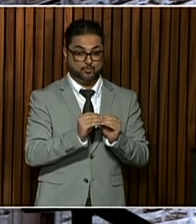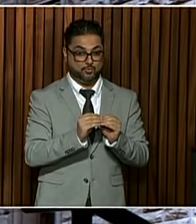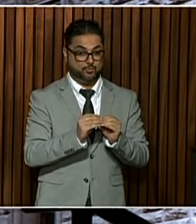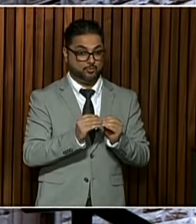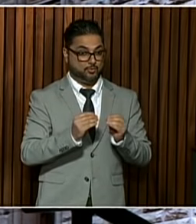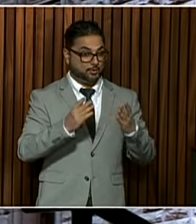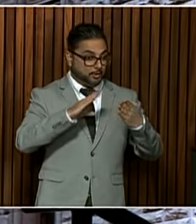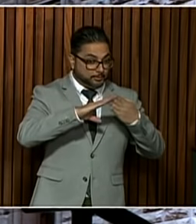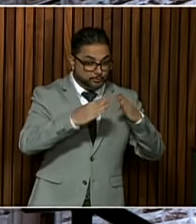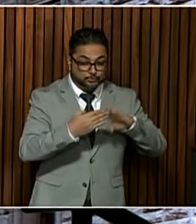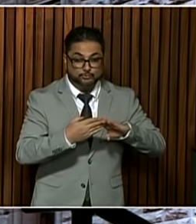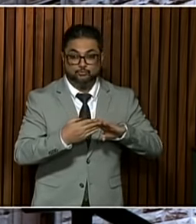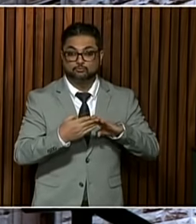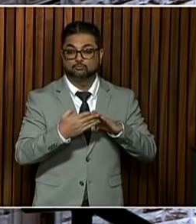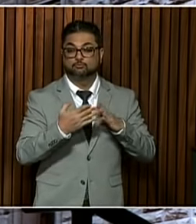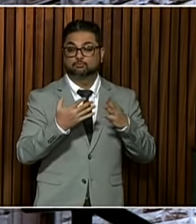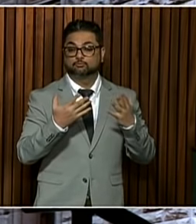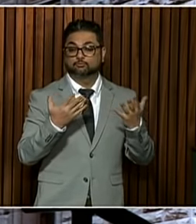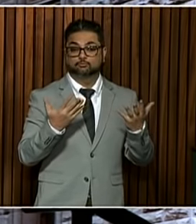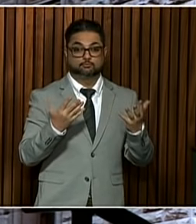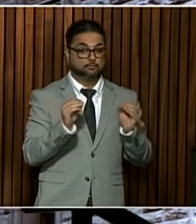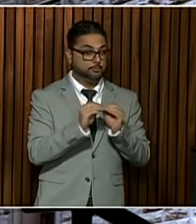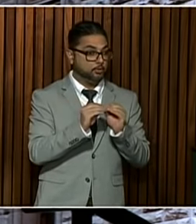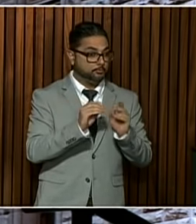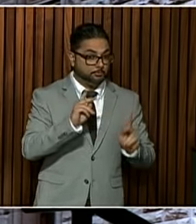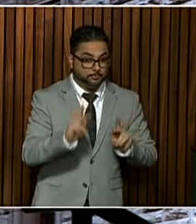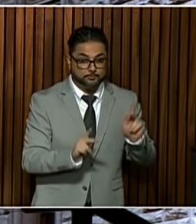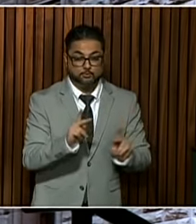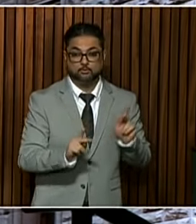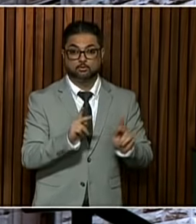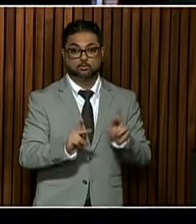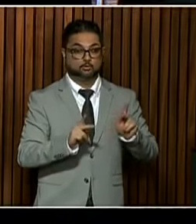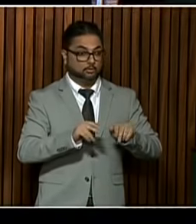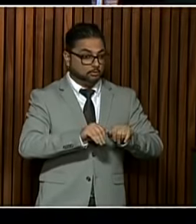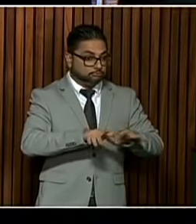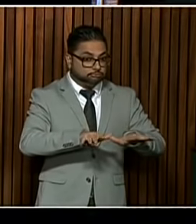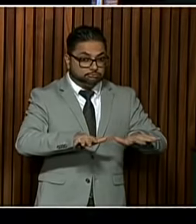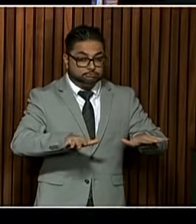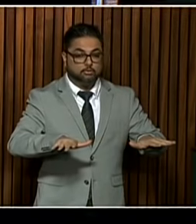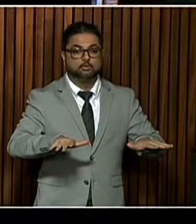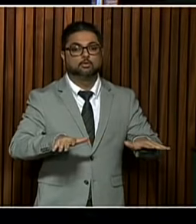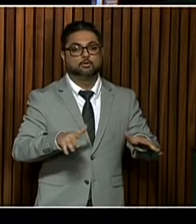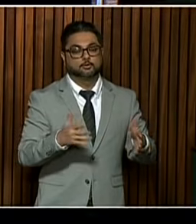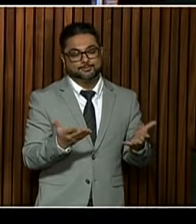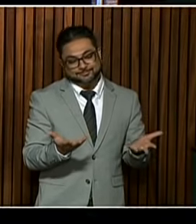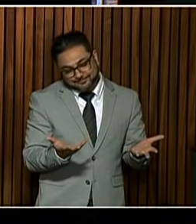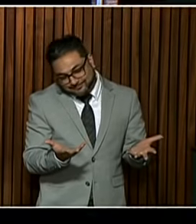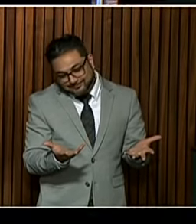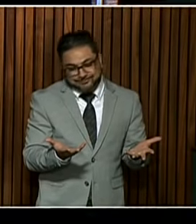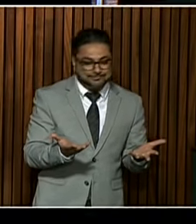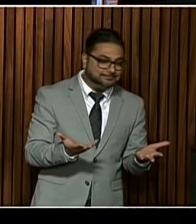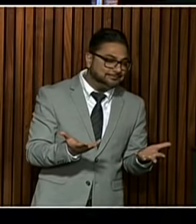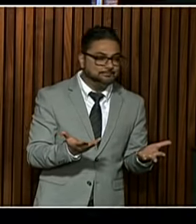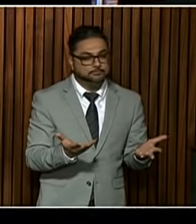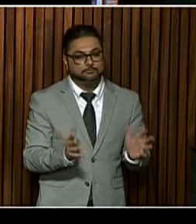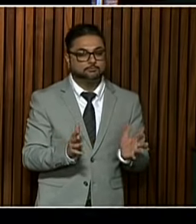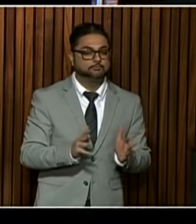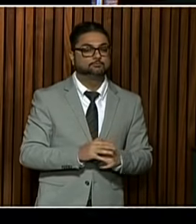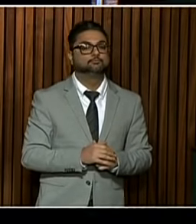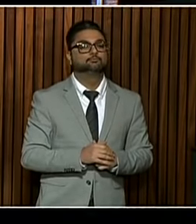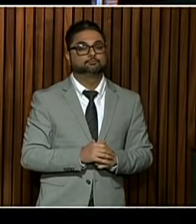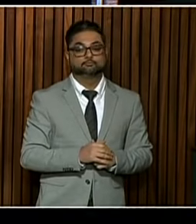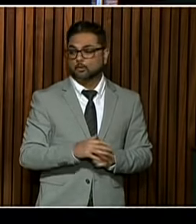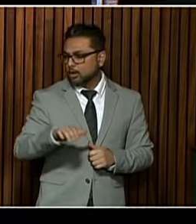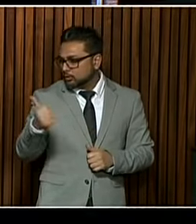arising unrelated to contacts and international travel. Next question. Your next question comes